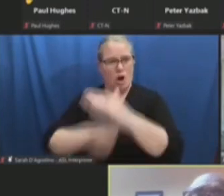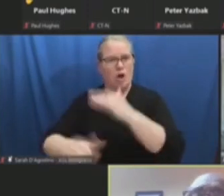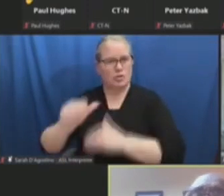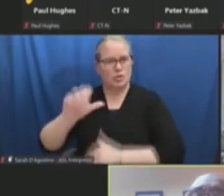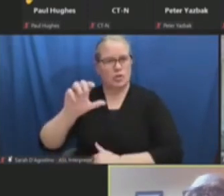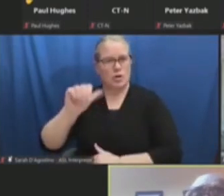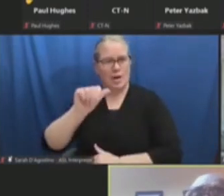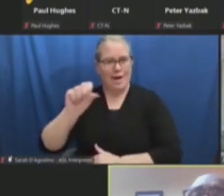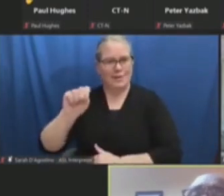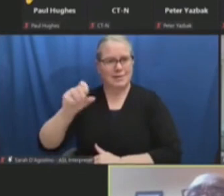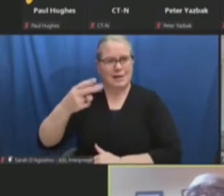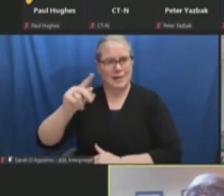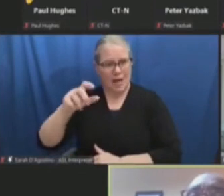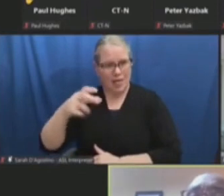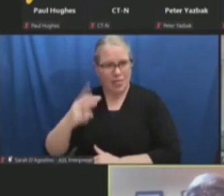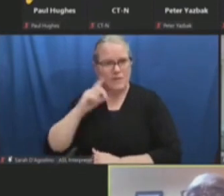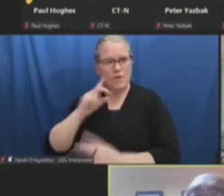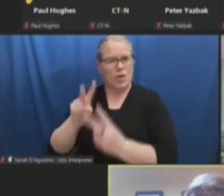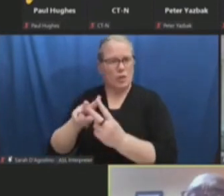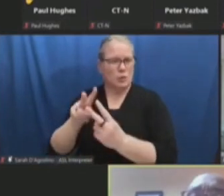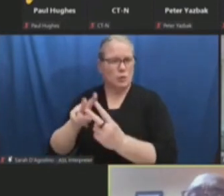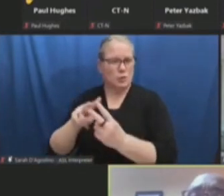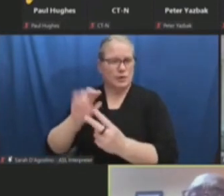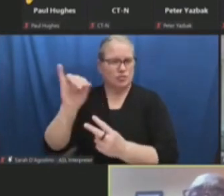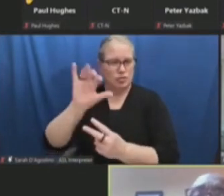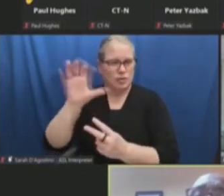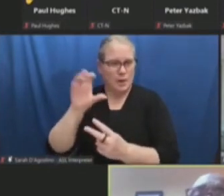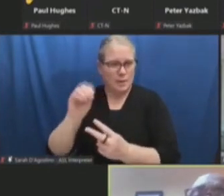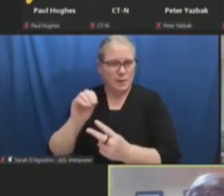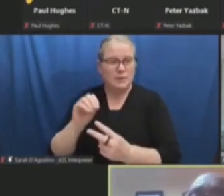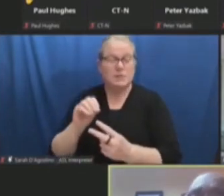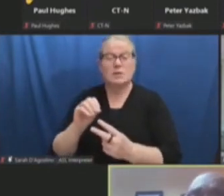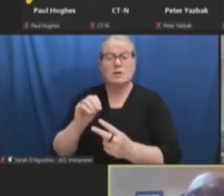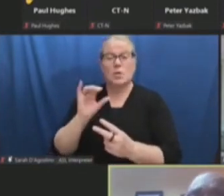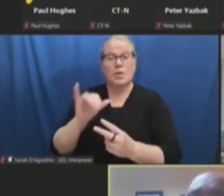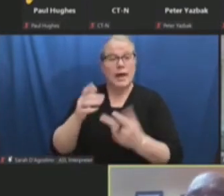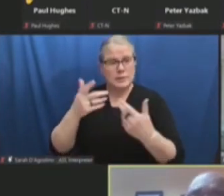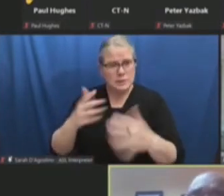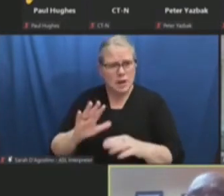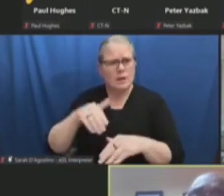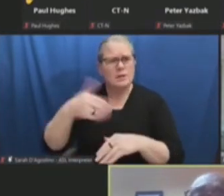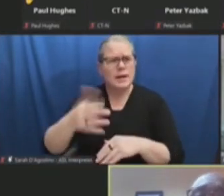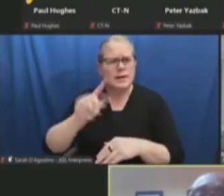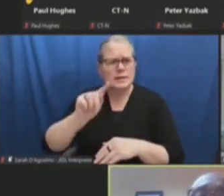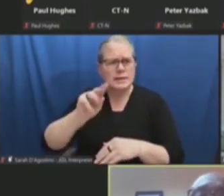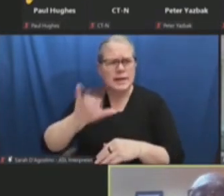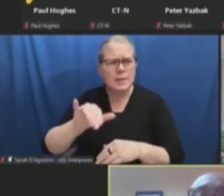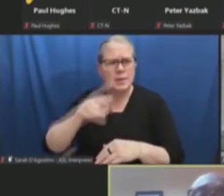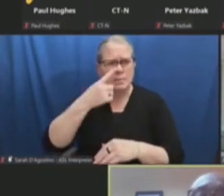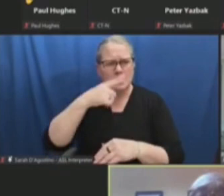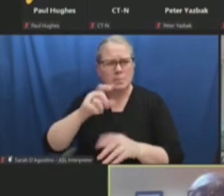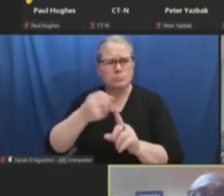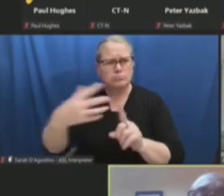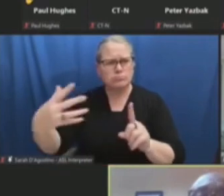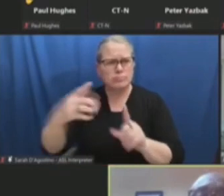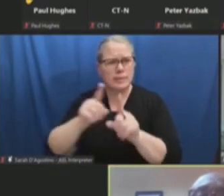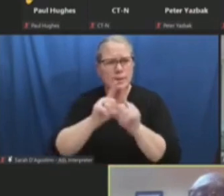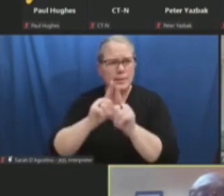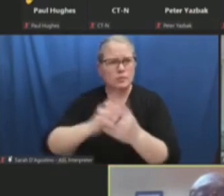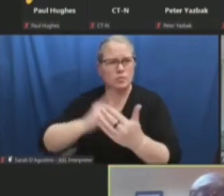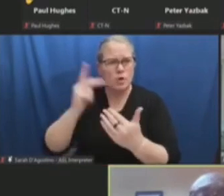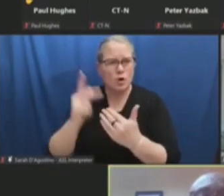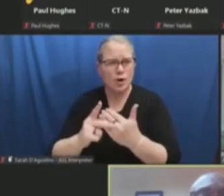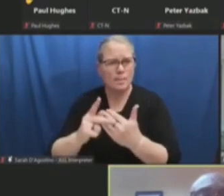exchange. Then once that's done, Tammy, can you talk about the mentoring program? And also, I want to stress that